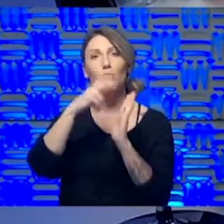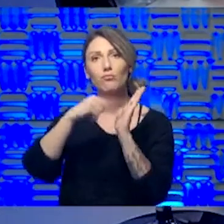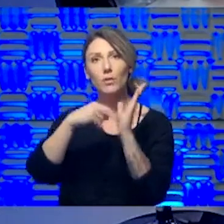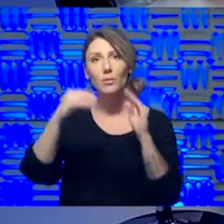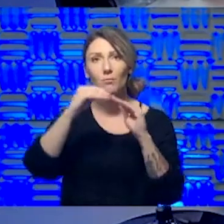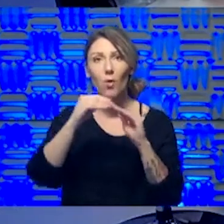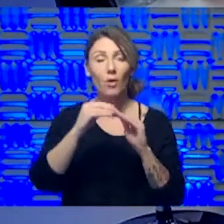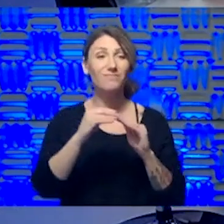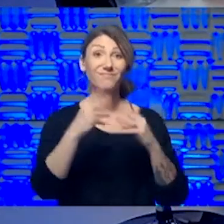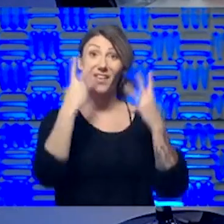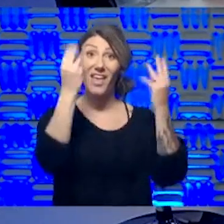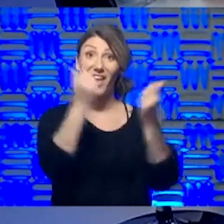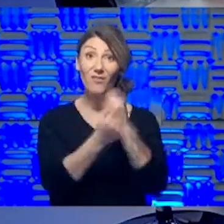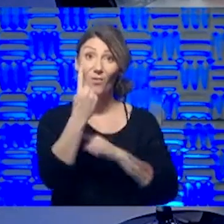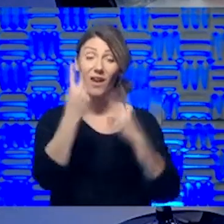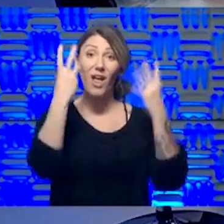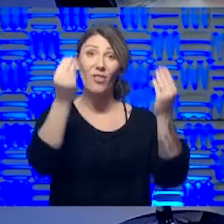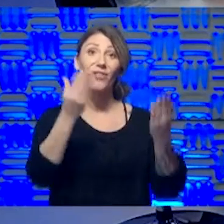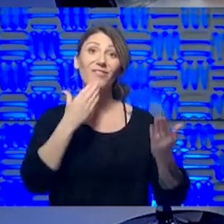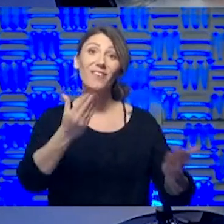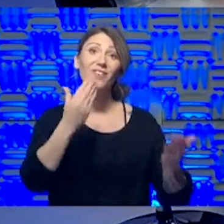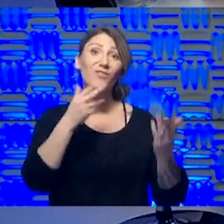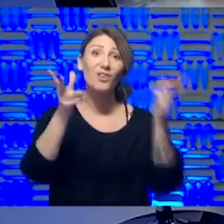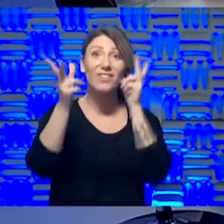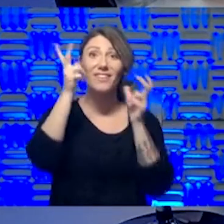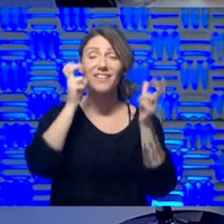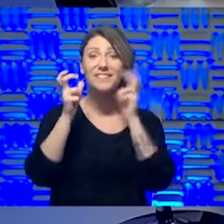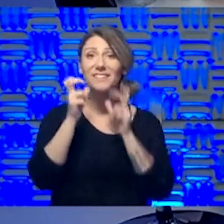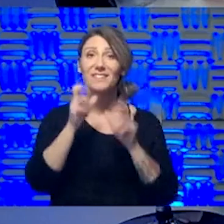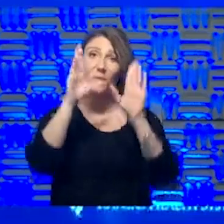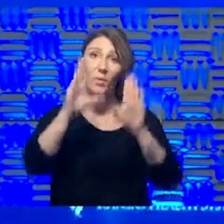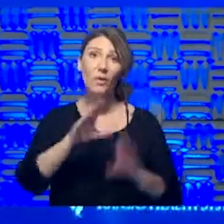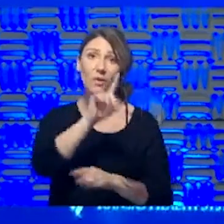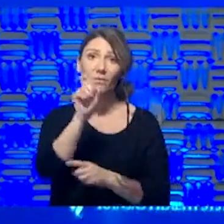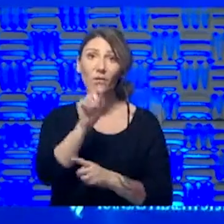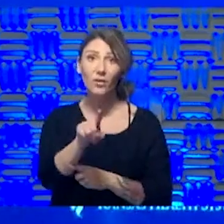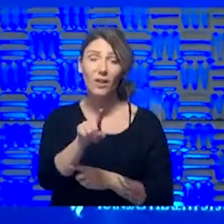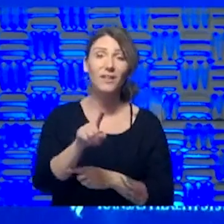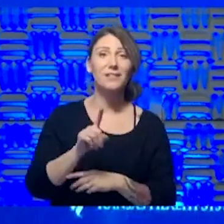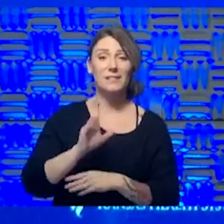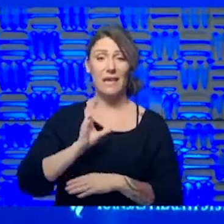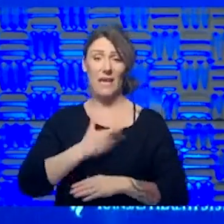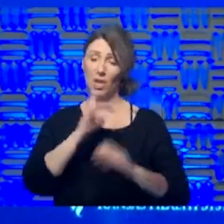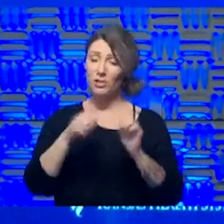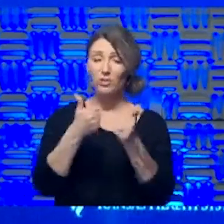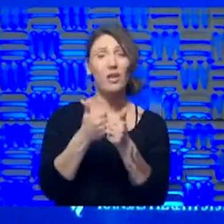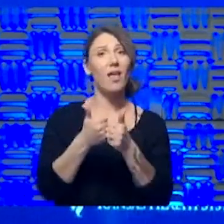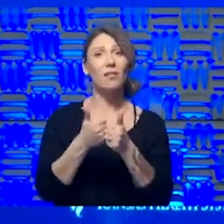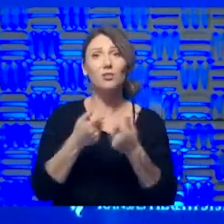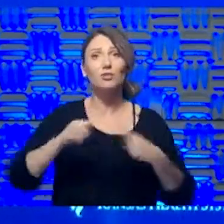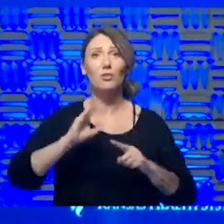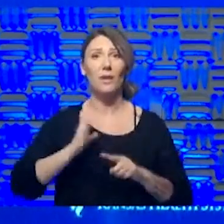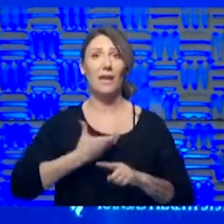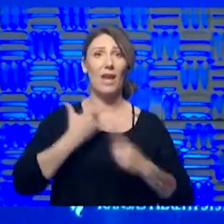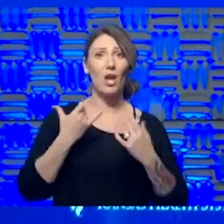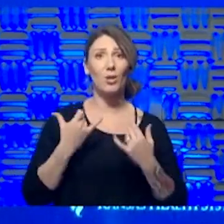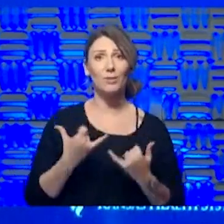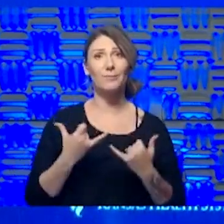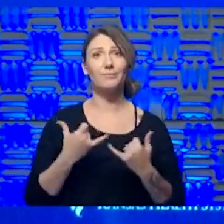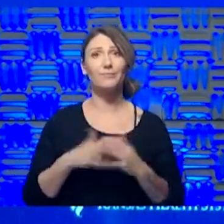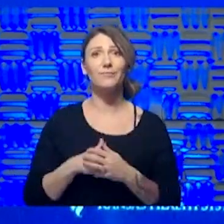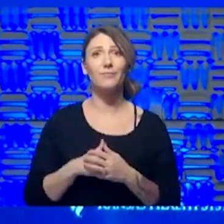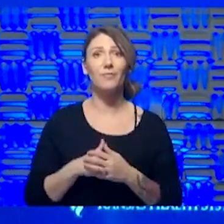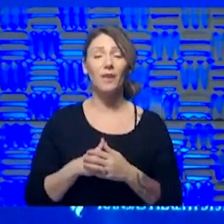there, thanks for listening. Thanks for those great questions. The social calculus of our time, the challenge of our time, COVID-19. Be Kansas